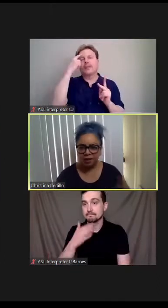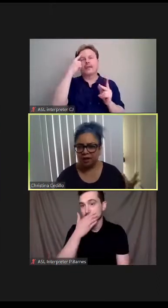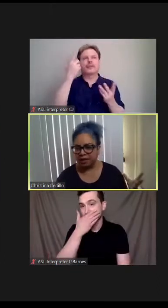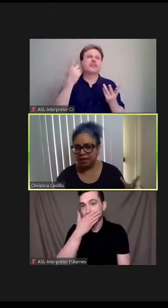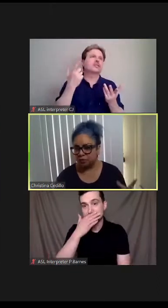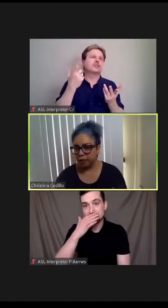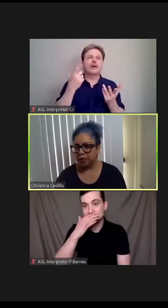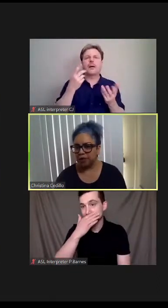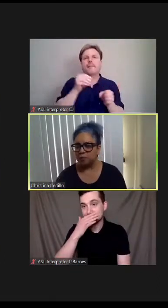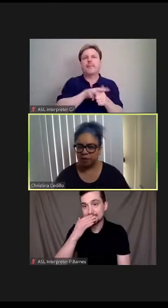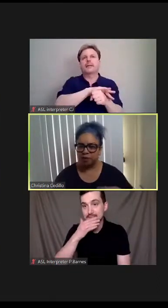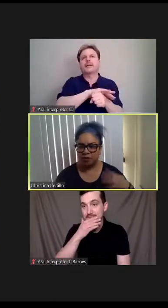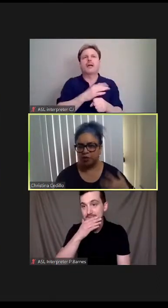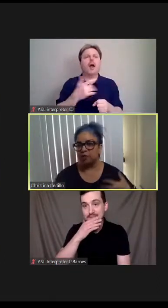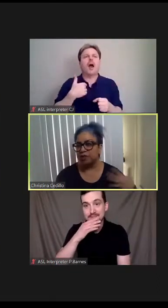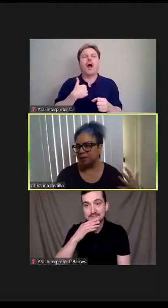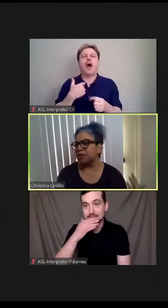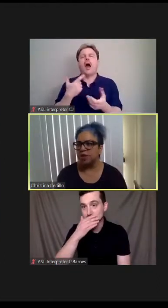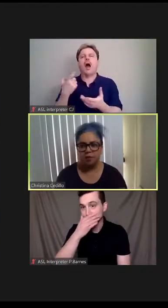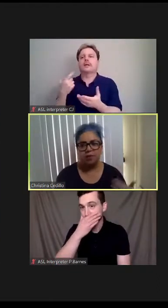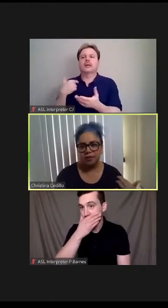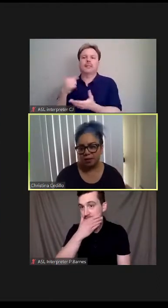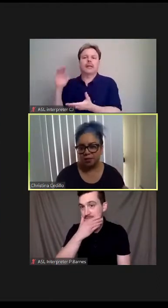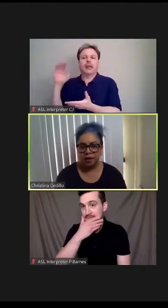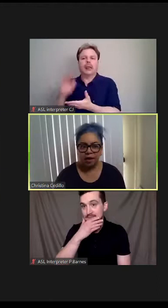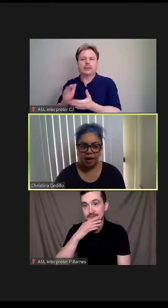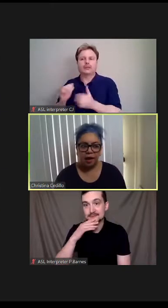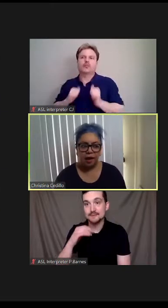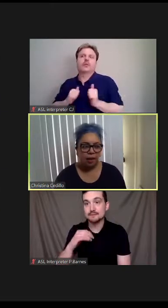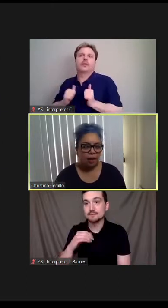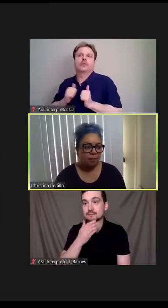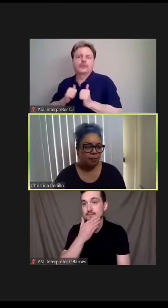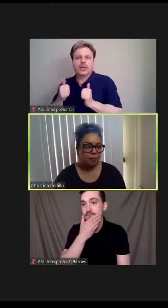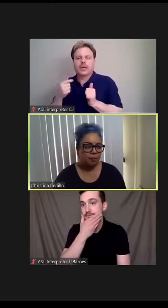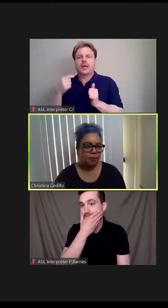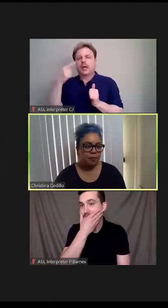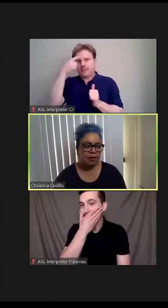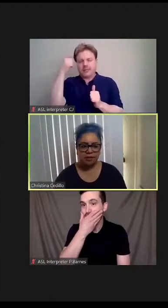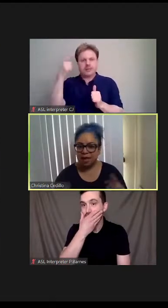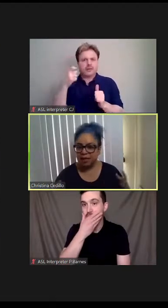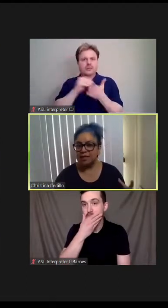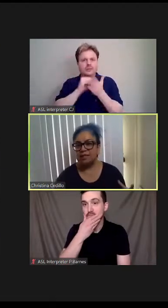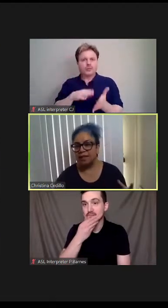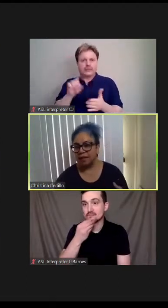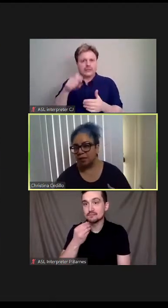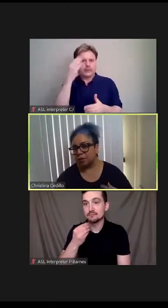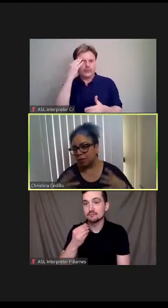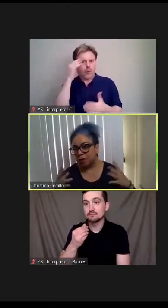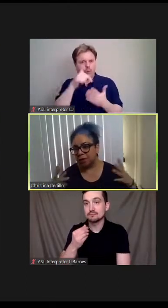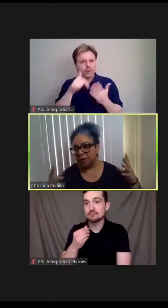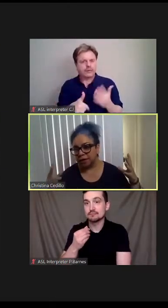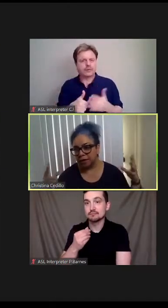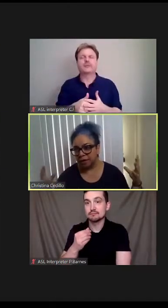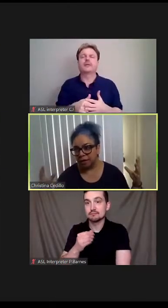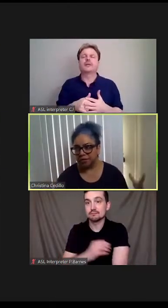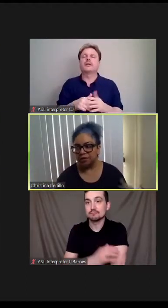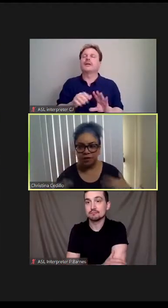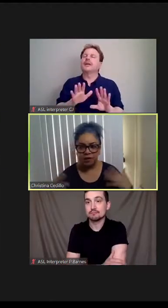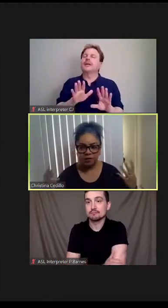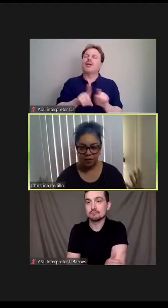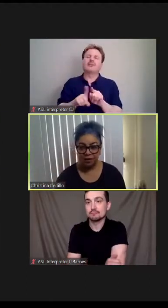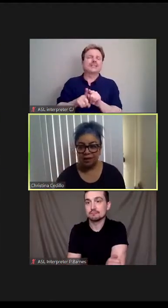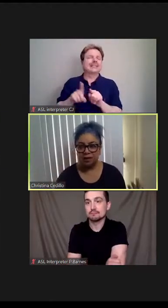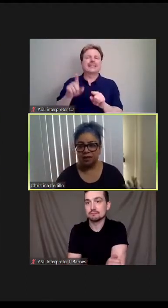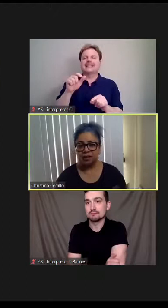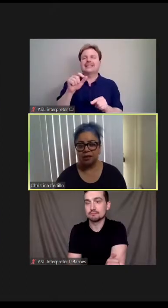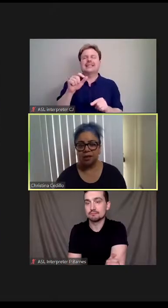that I'm gonna be less rigorous because my students need to know these things. It's not to discount what our